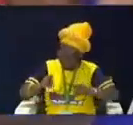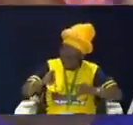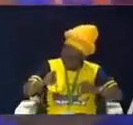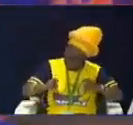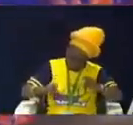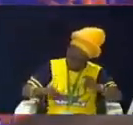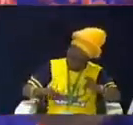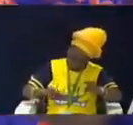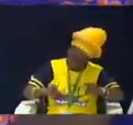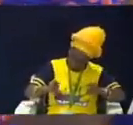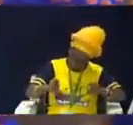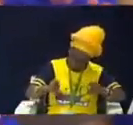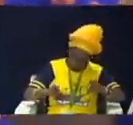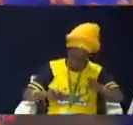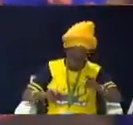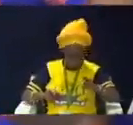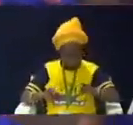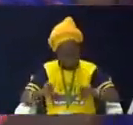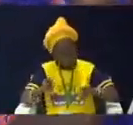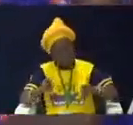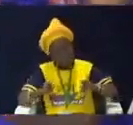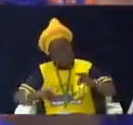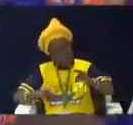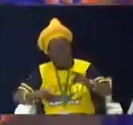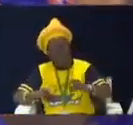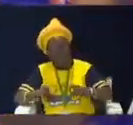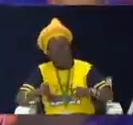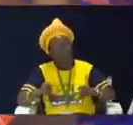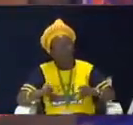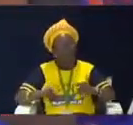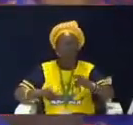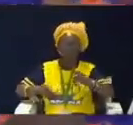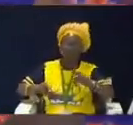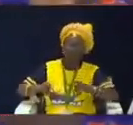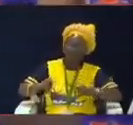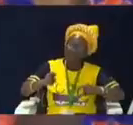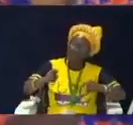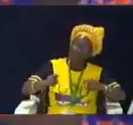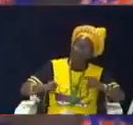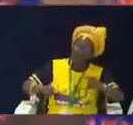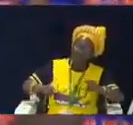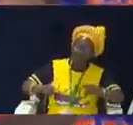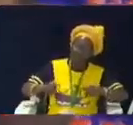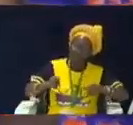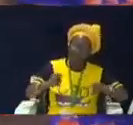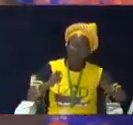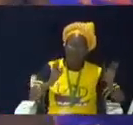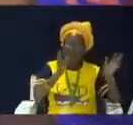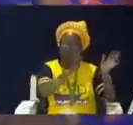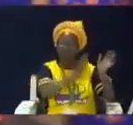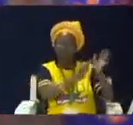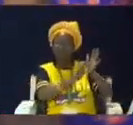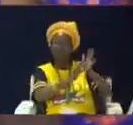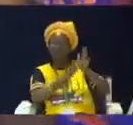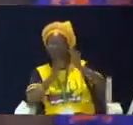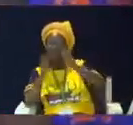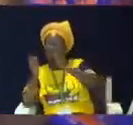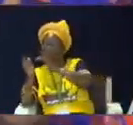One more time, can we declare? Say, reign, Jesus, reign. Reign, oh,